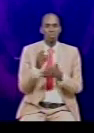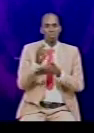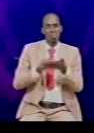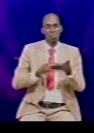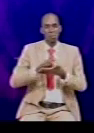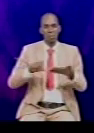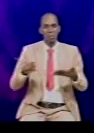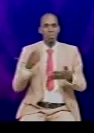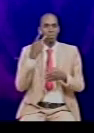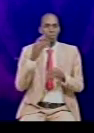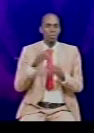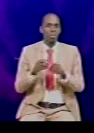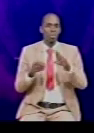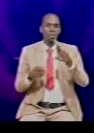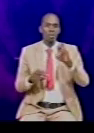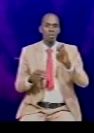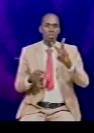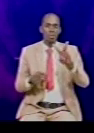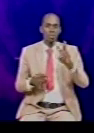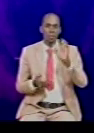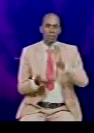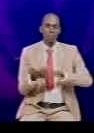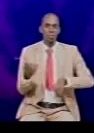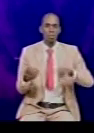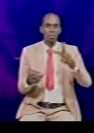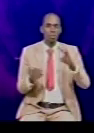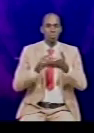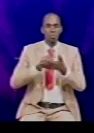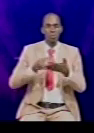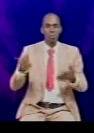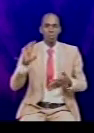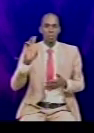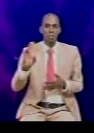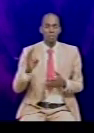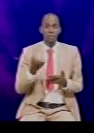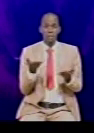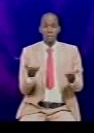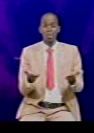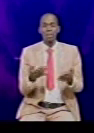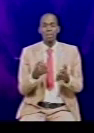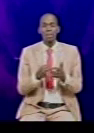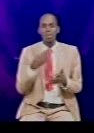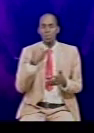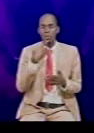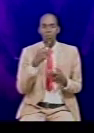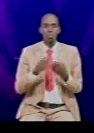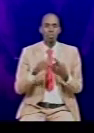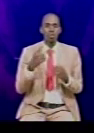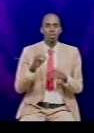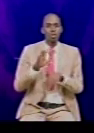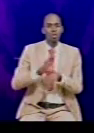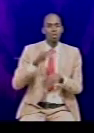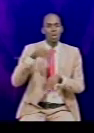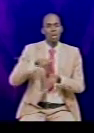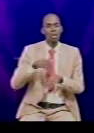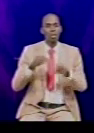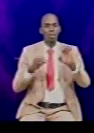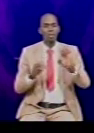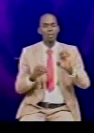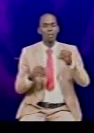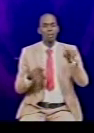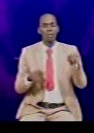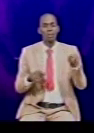Revelation chapter 2, verse 7, there it tells the church at Ephesus about the